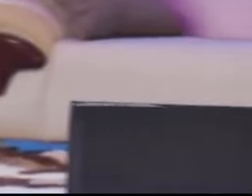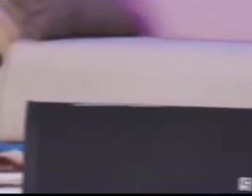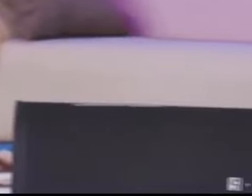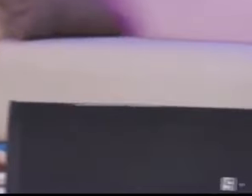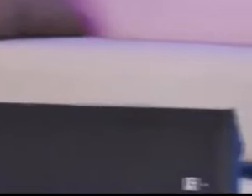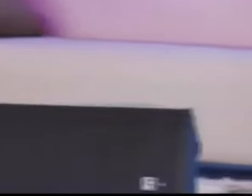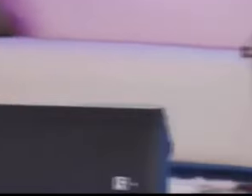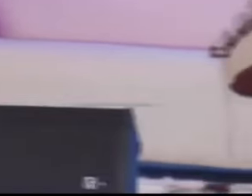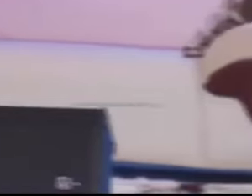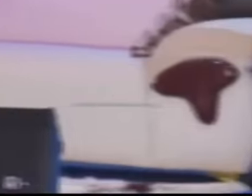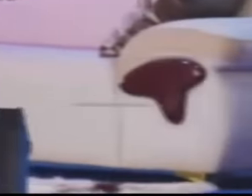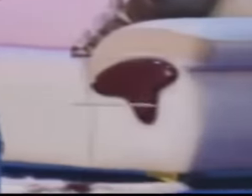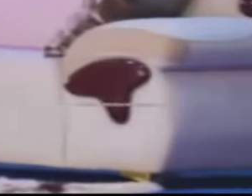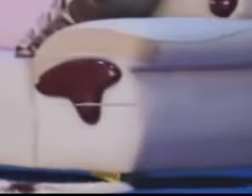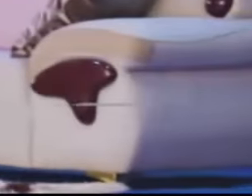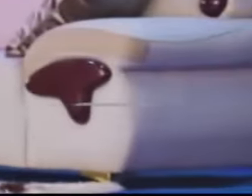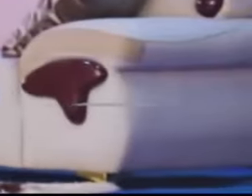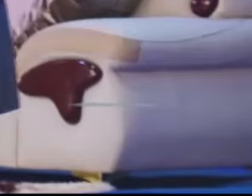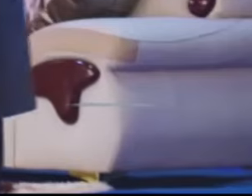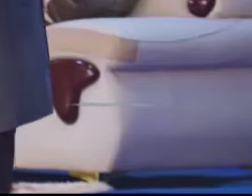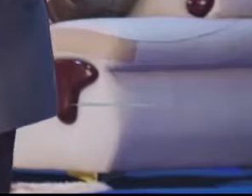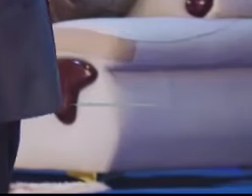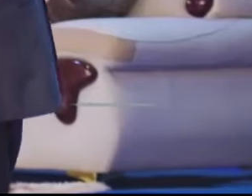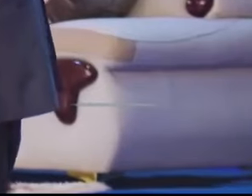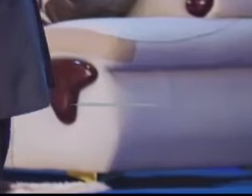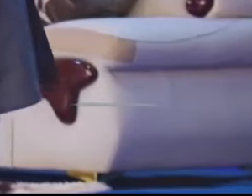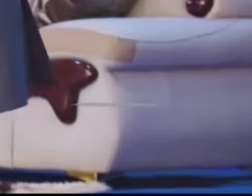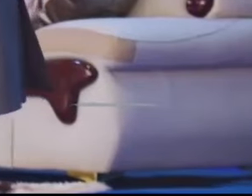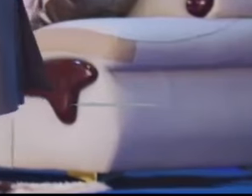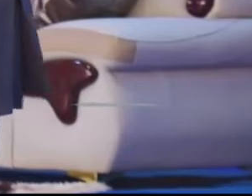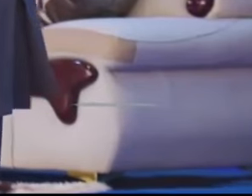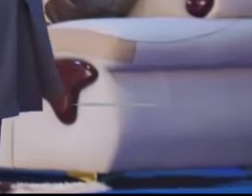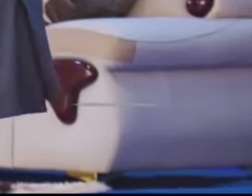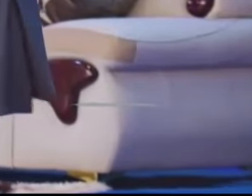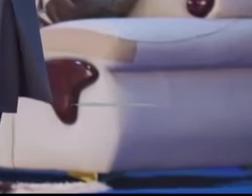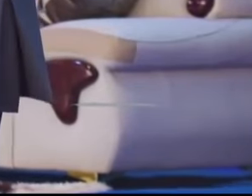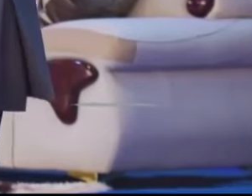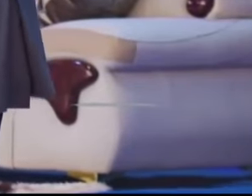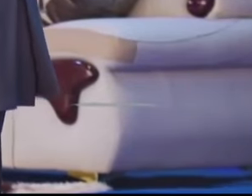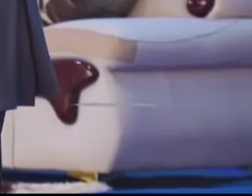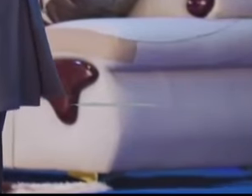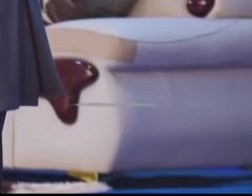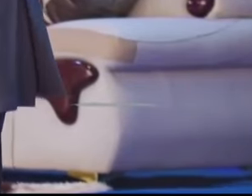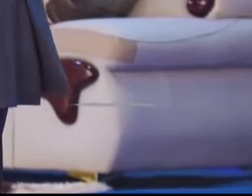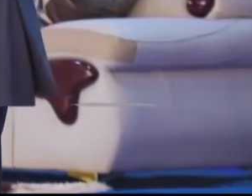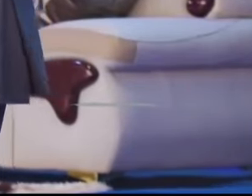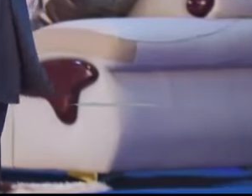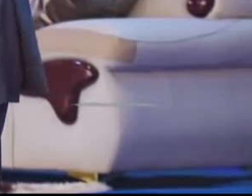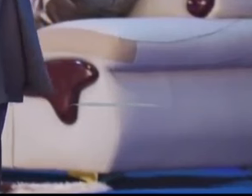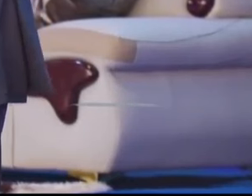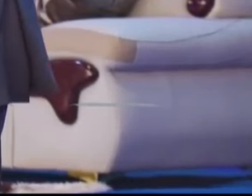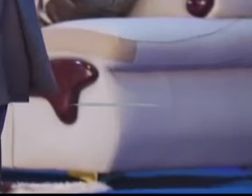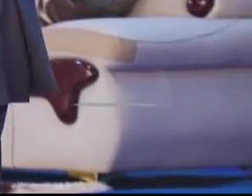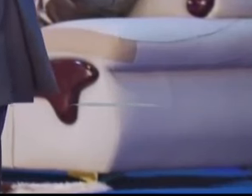to his 60s, his 70s, his 80s, now he's about 100. He remembered, he said, the people who